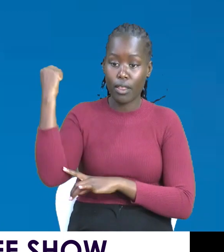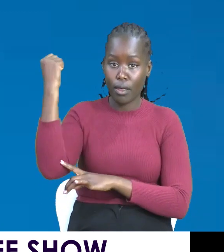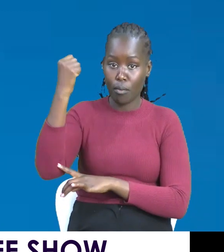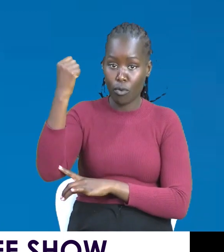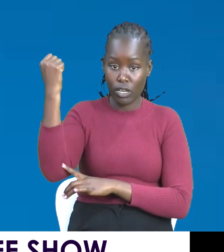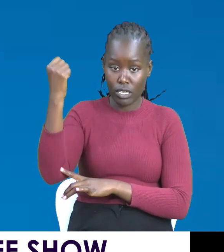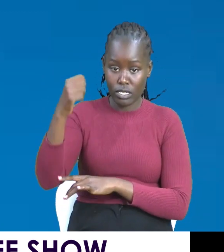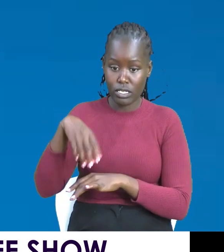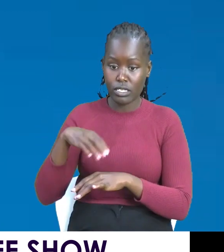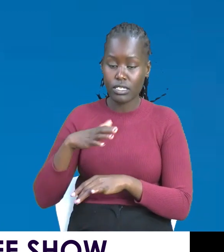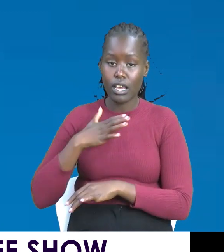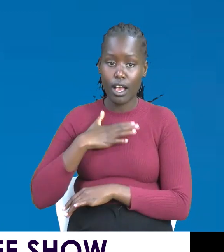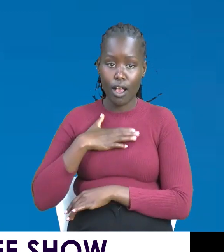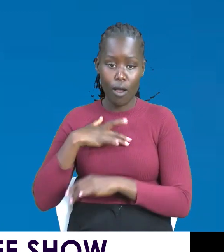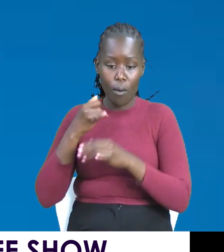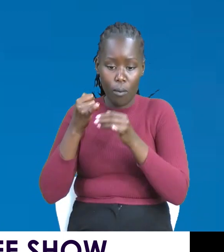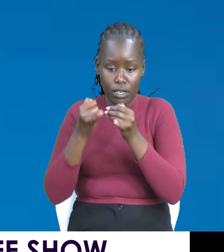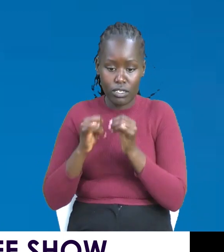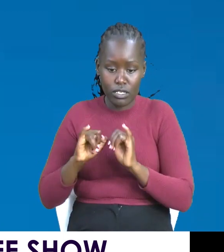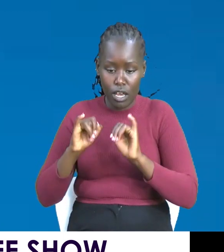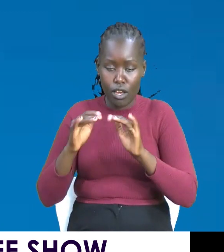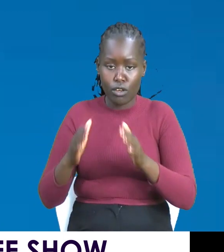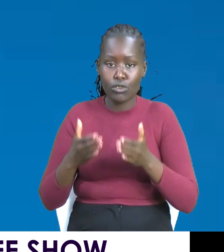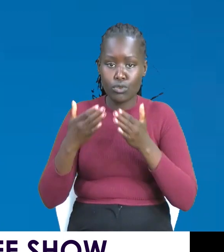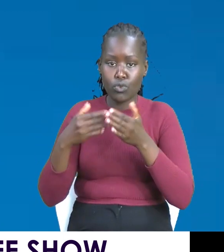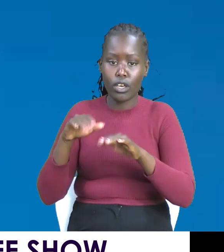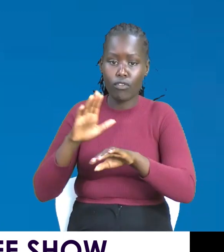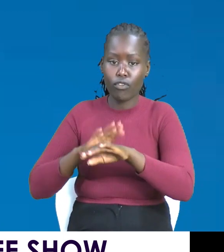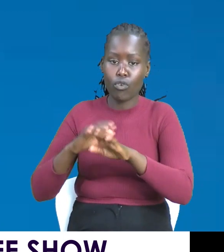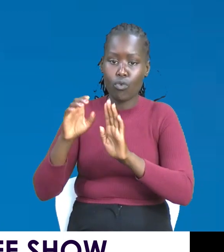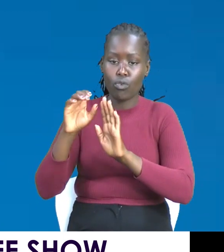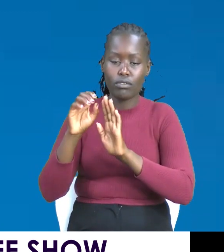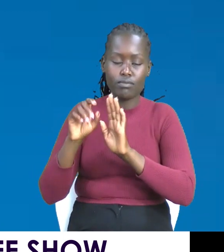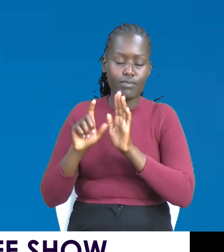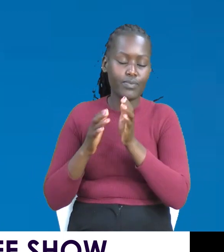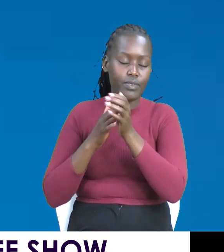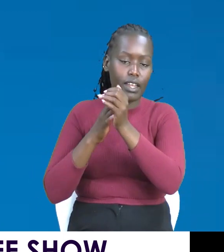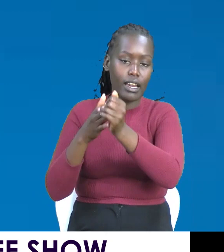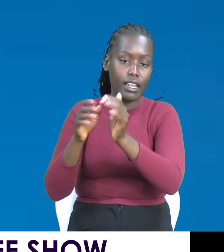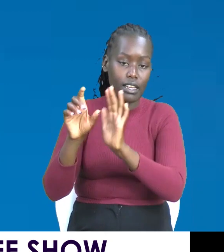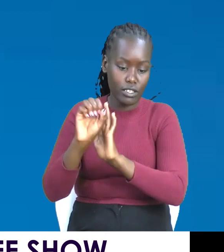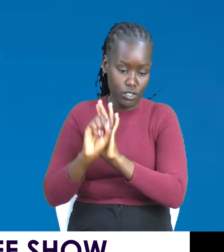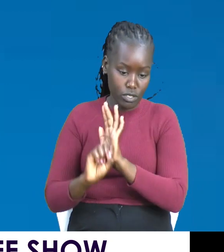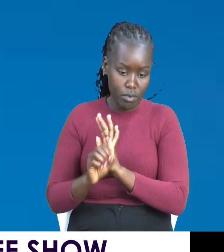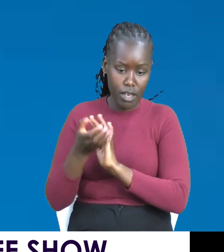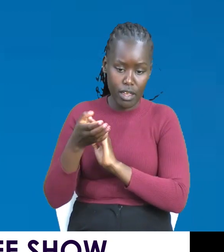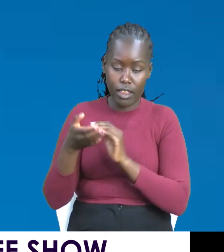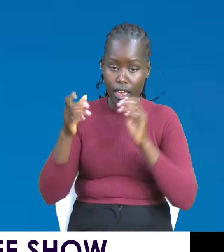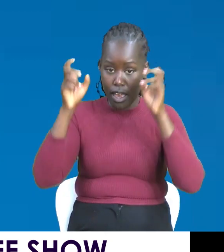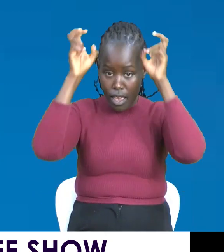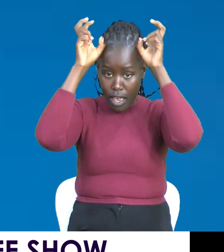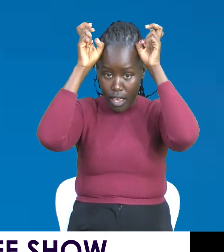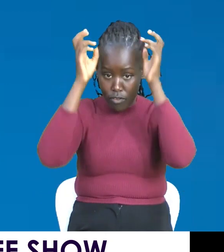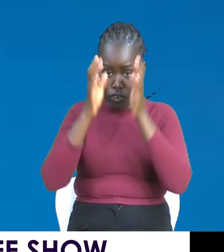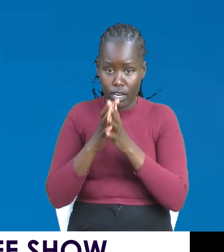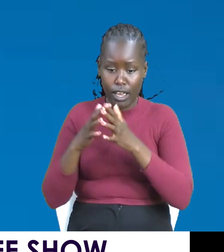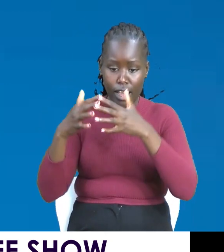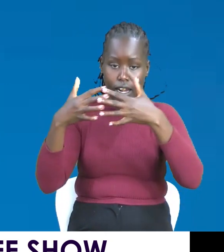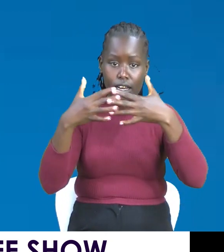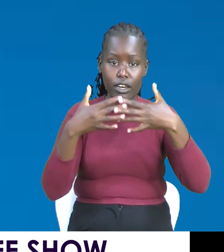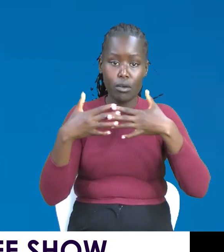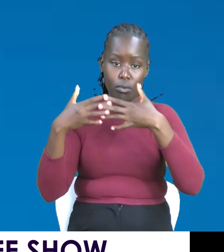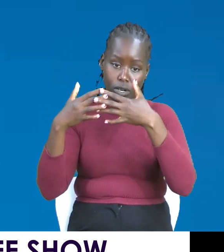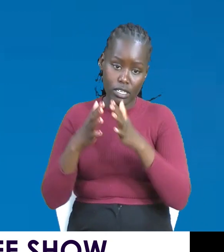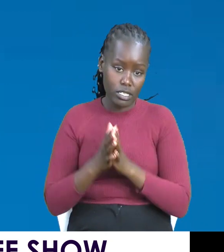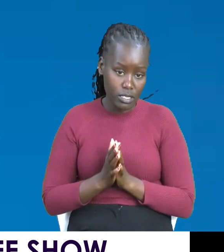our attempt to bring proper leadership, right in there lies evil. Because in democracy lies a lot